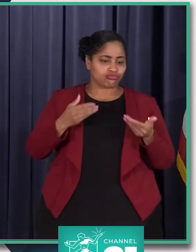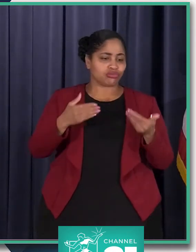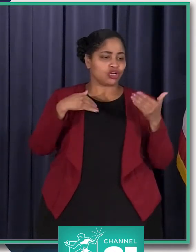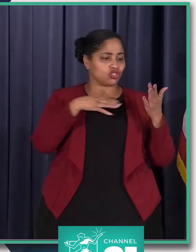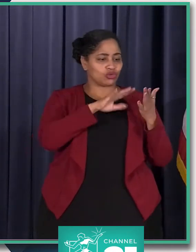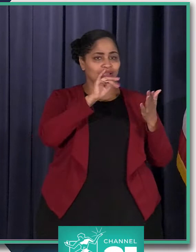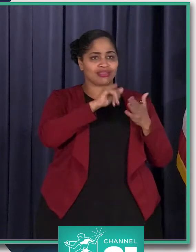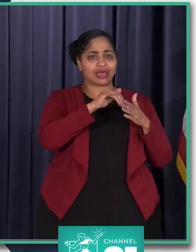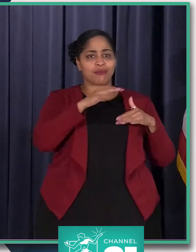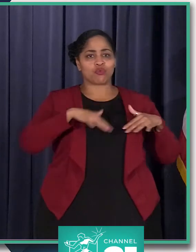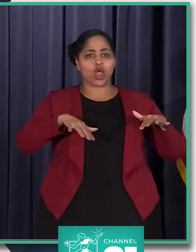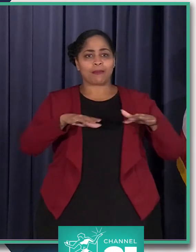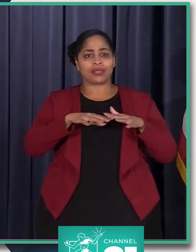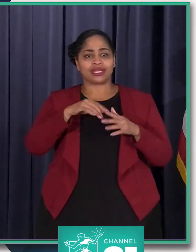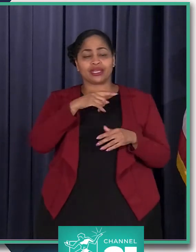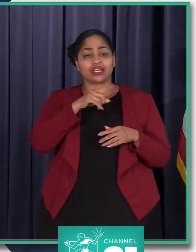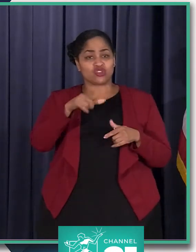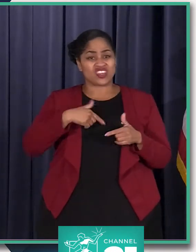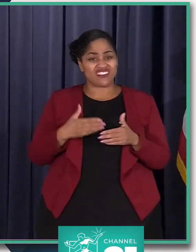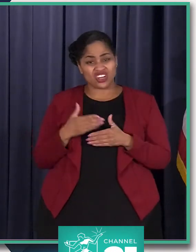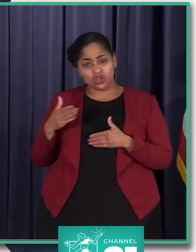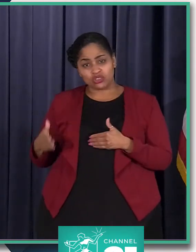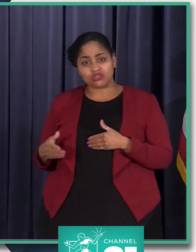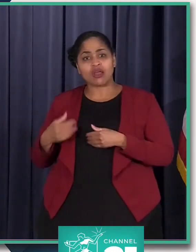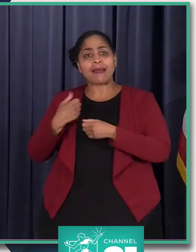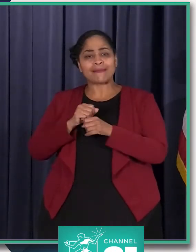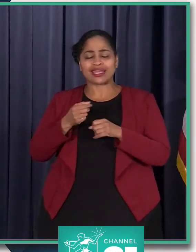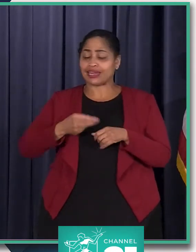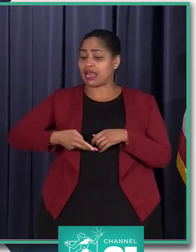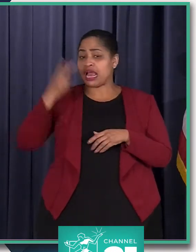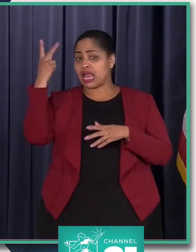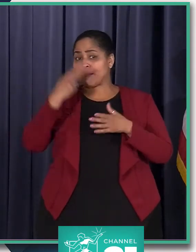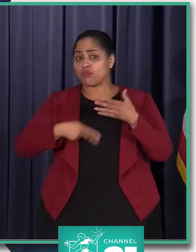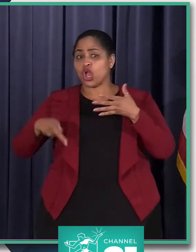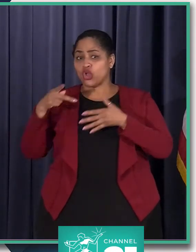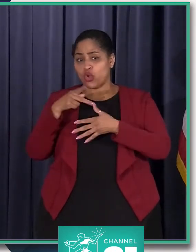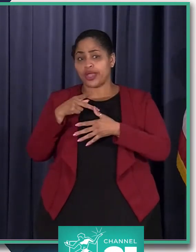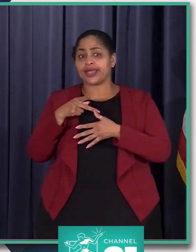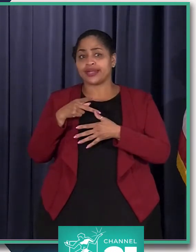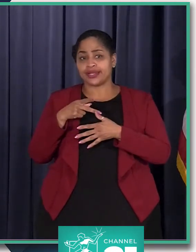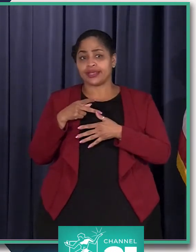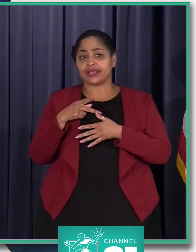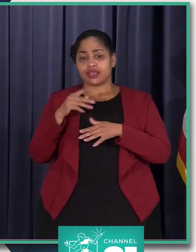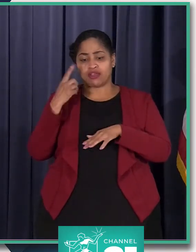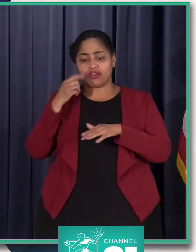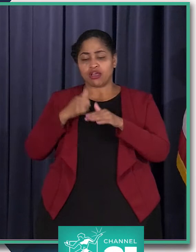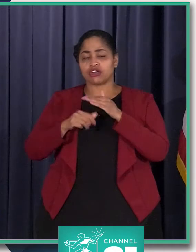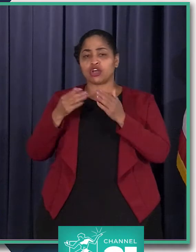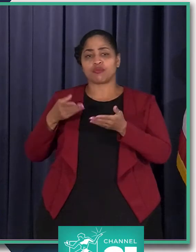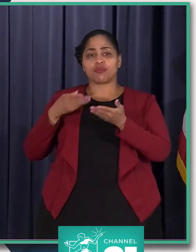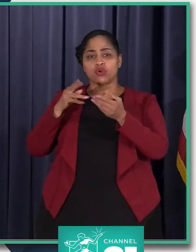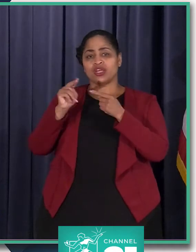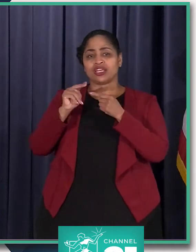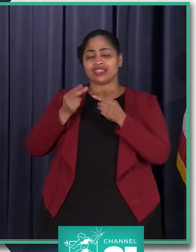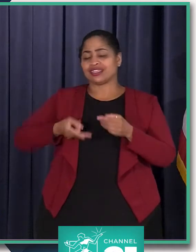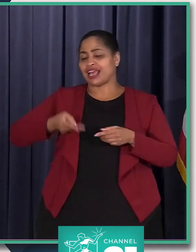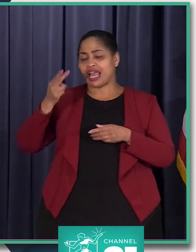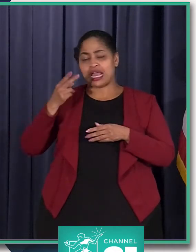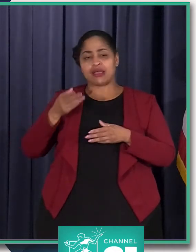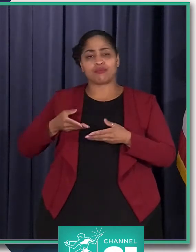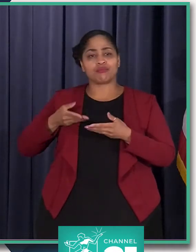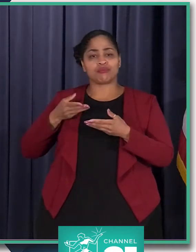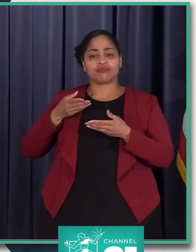so, but you live next door to it, which will make it a high priority under Proposal N, because the highest priority is going to